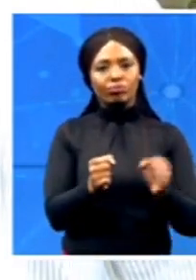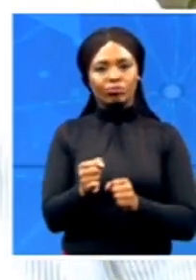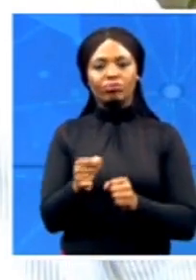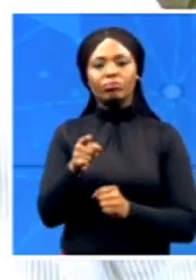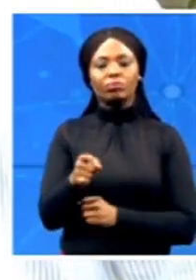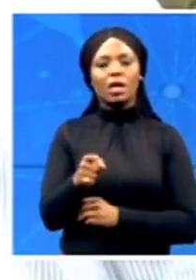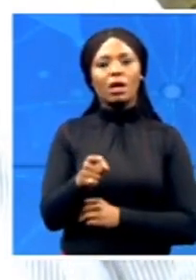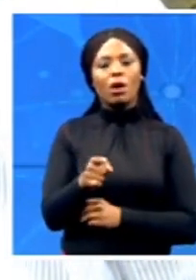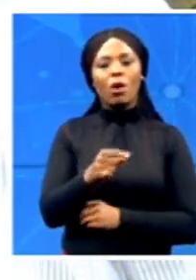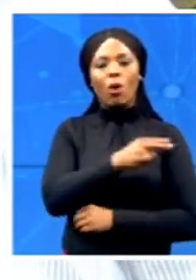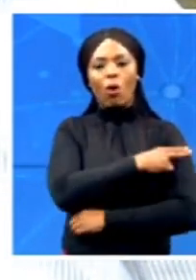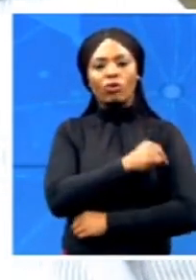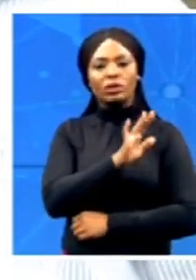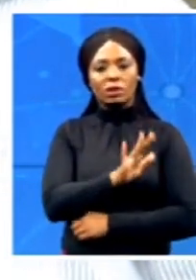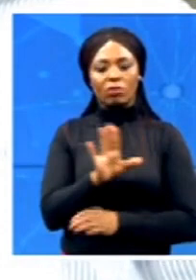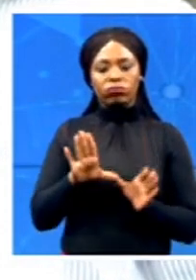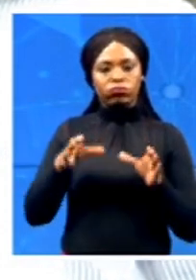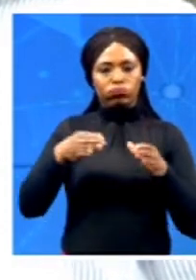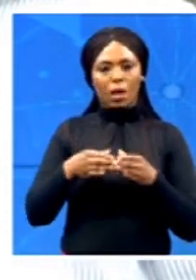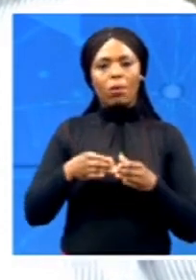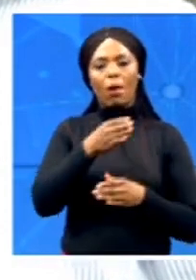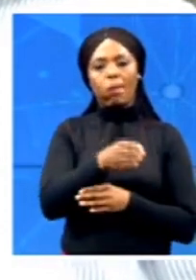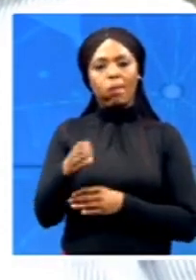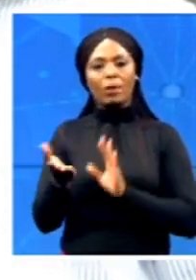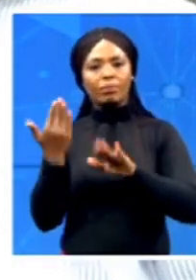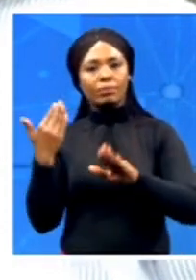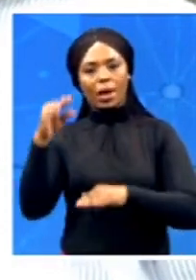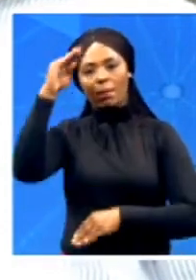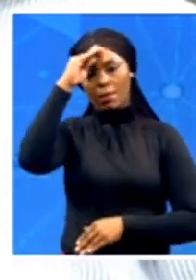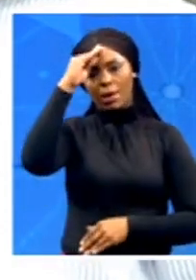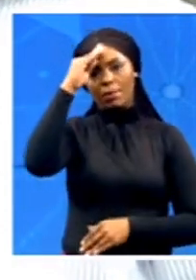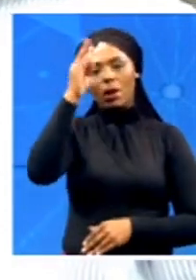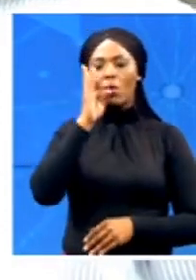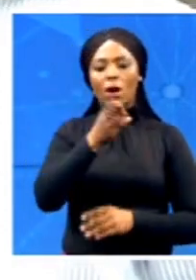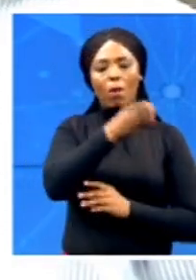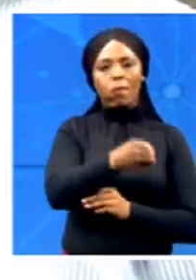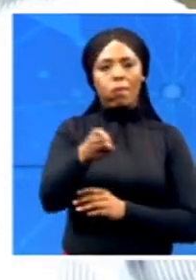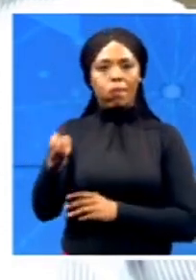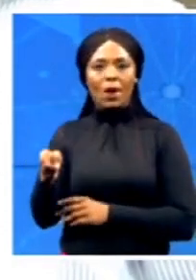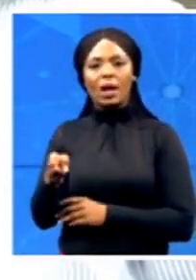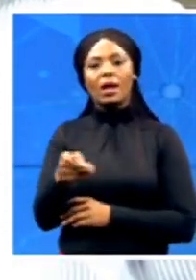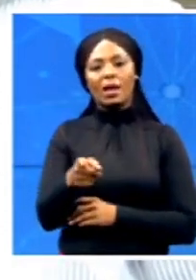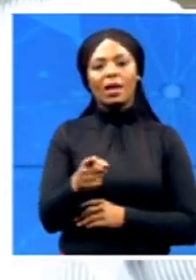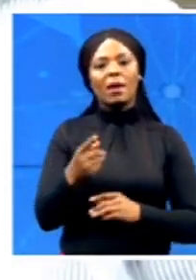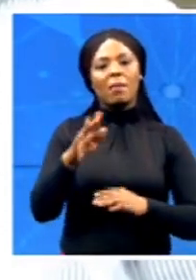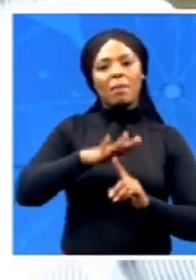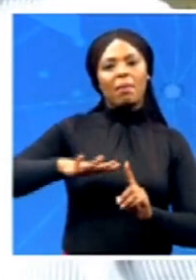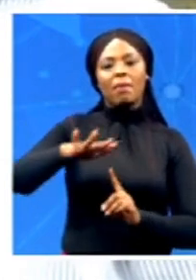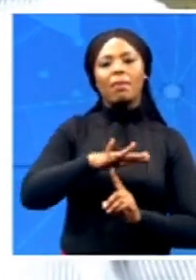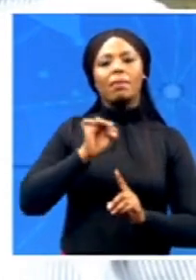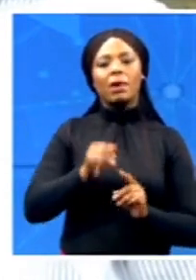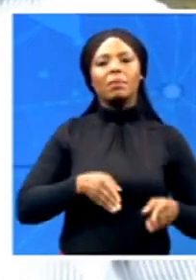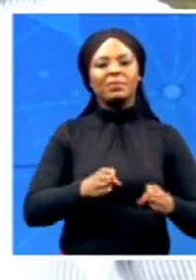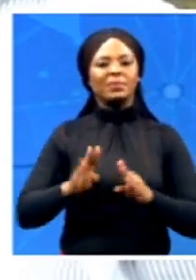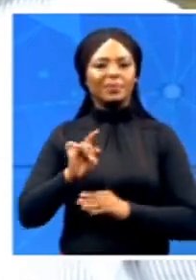all these intersections. Talking about deploying some of the officials here, Mr. Mamposa, some of the